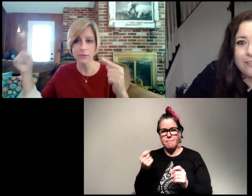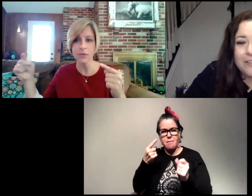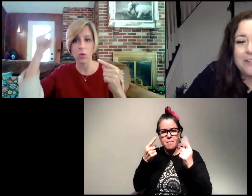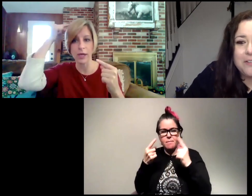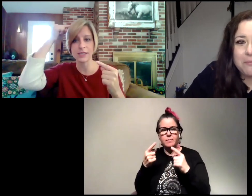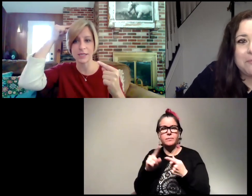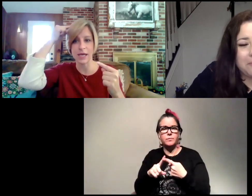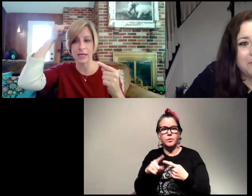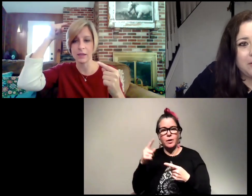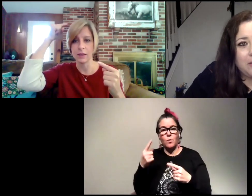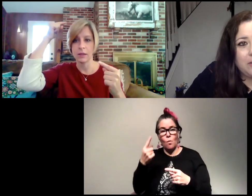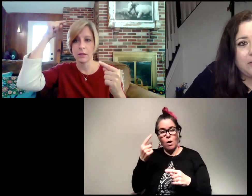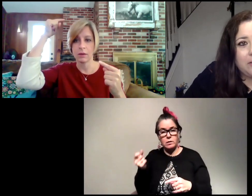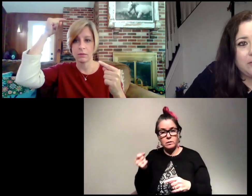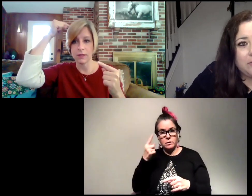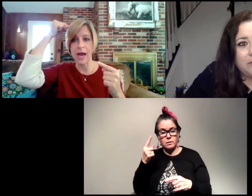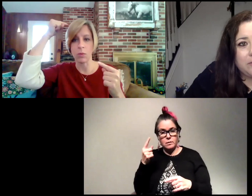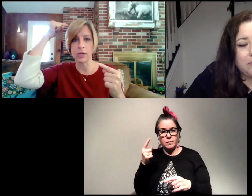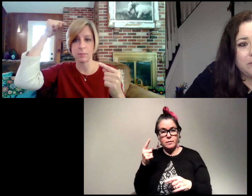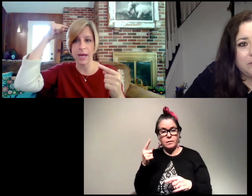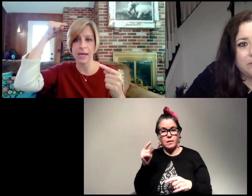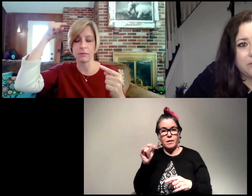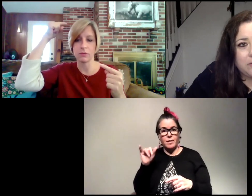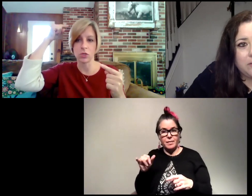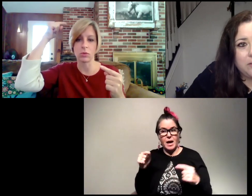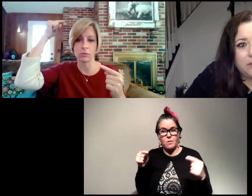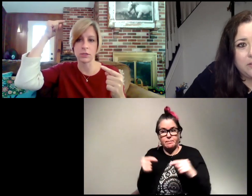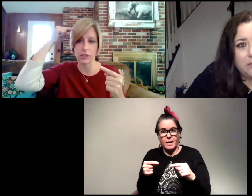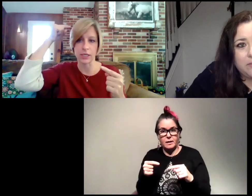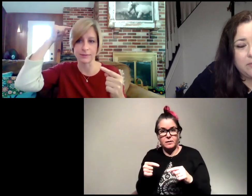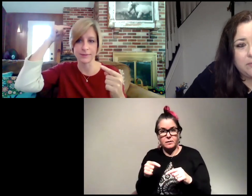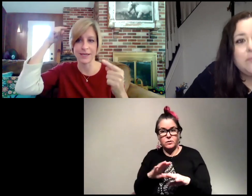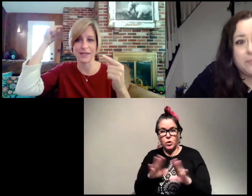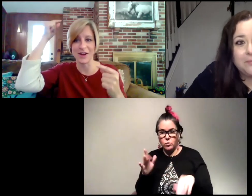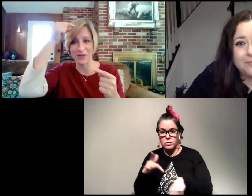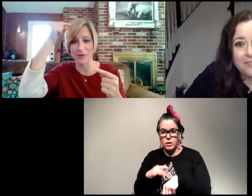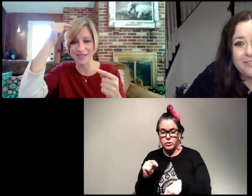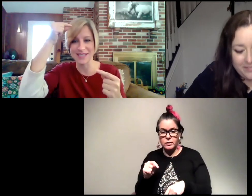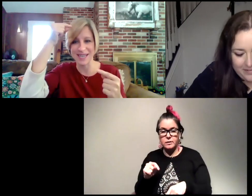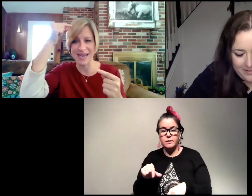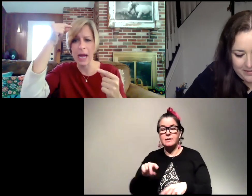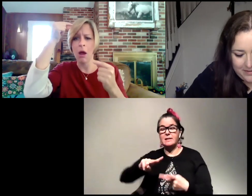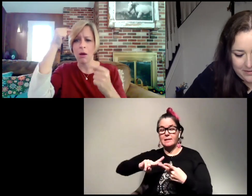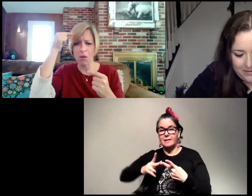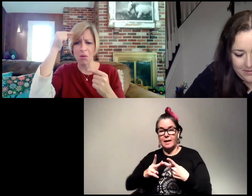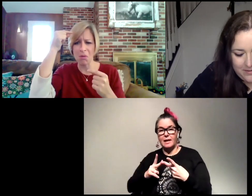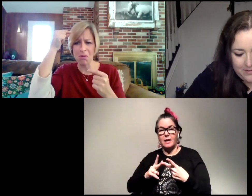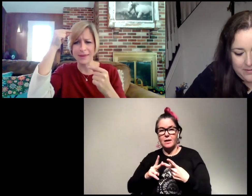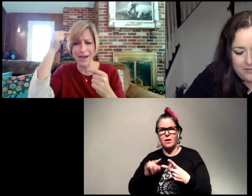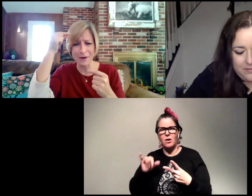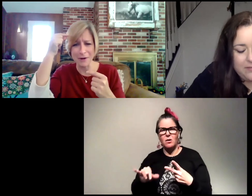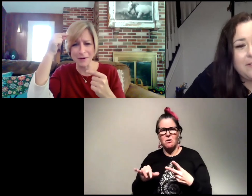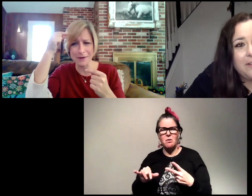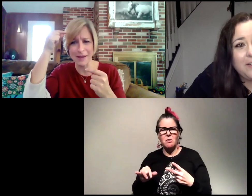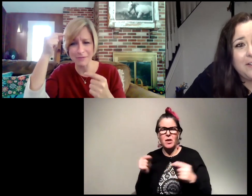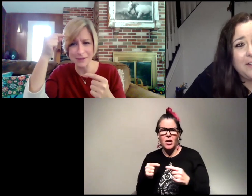One to say, that was pain, don't touch it. and the other one to say, oh,